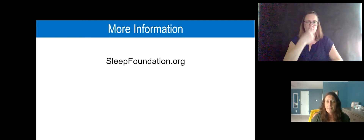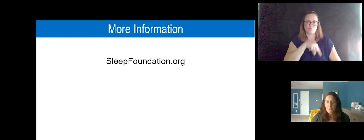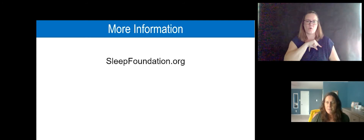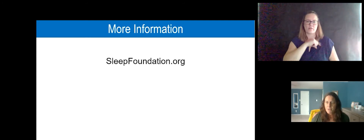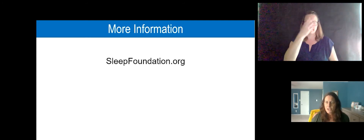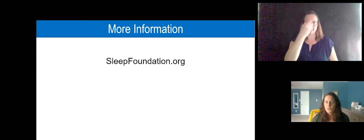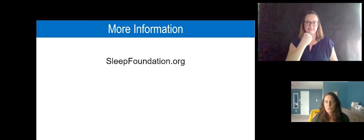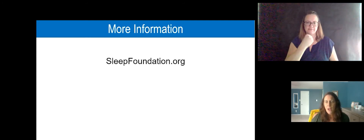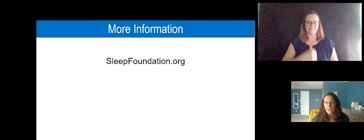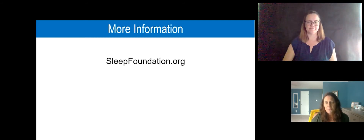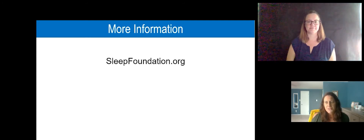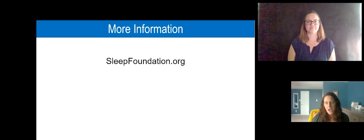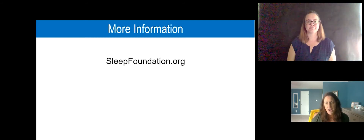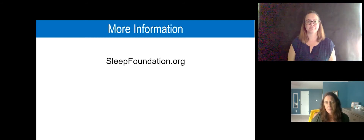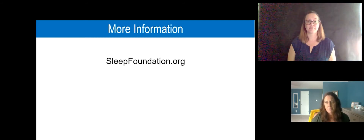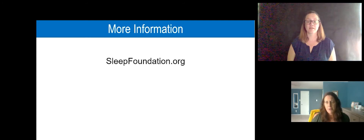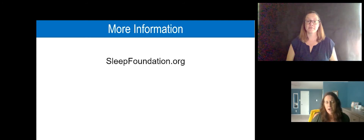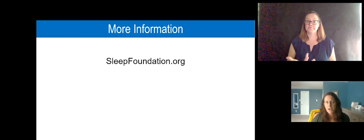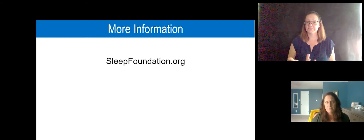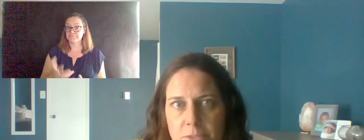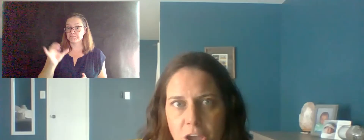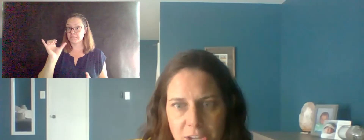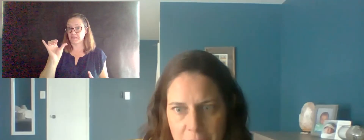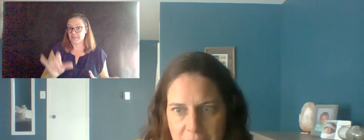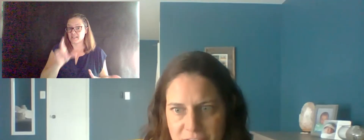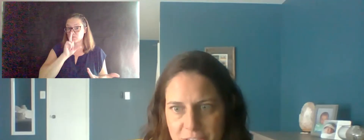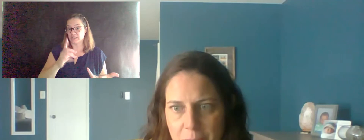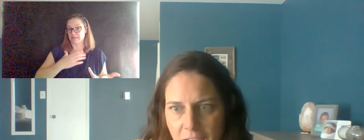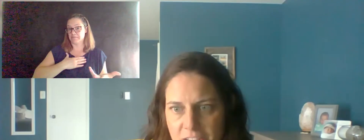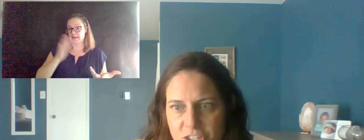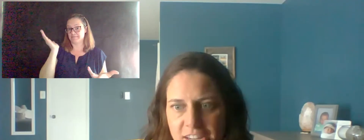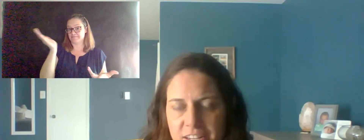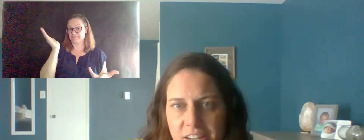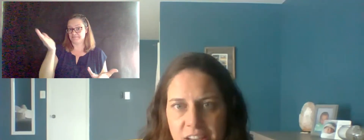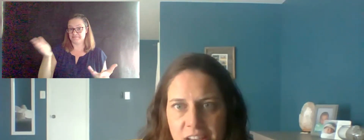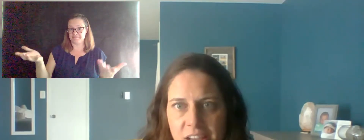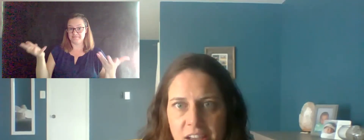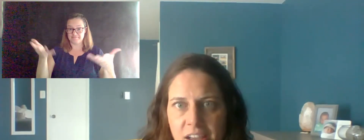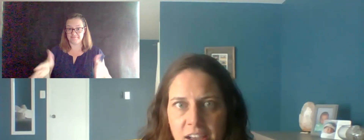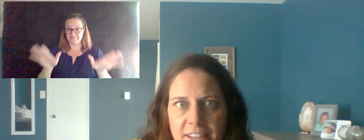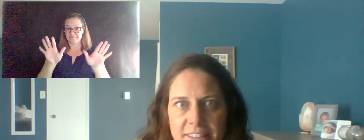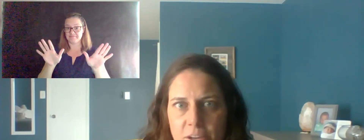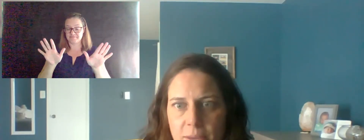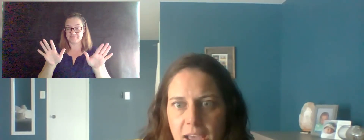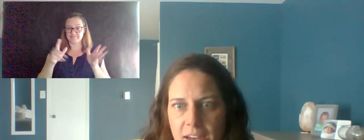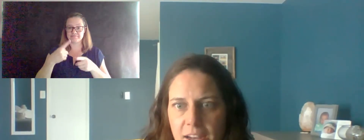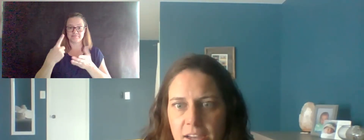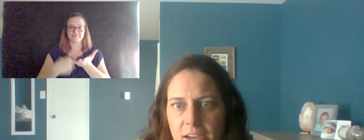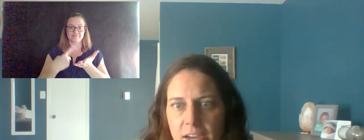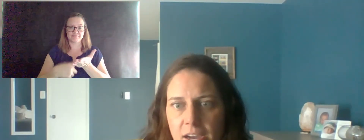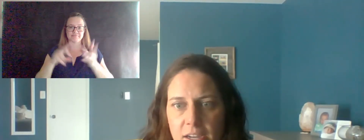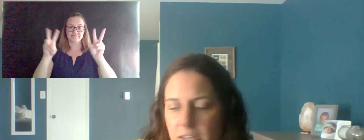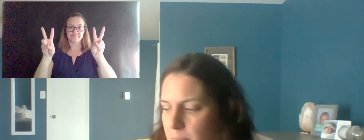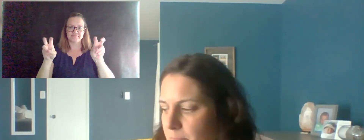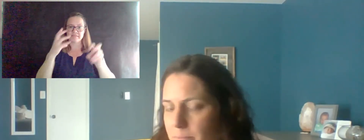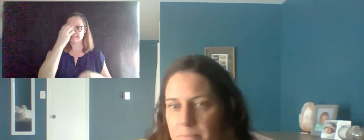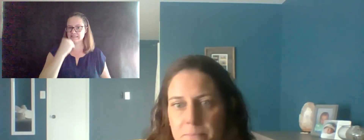That pretty much wraps up talking about sleep hygiene. I think we had